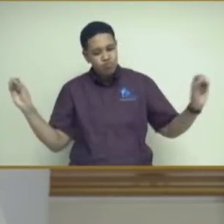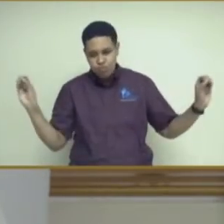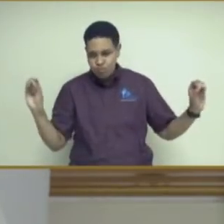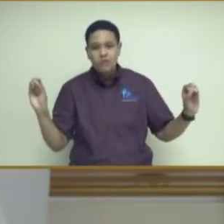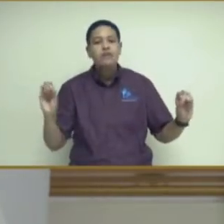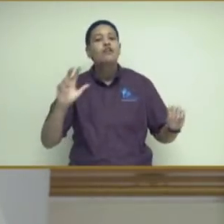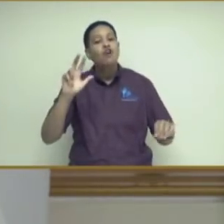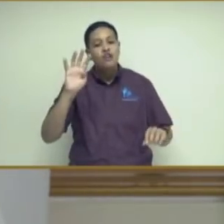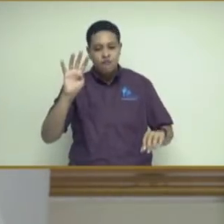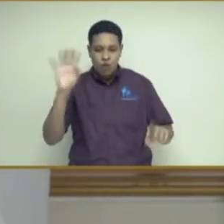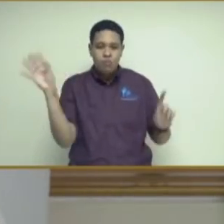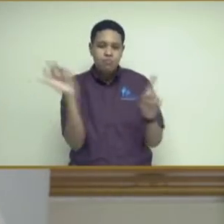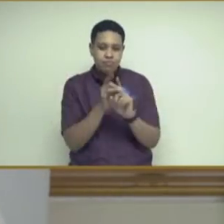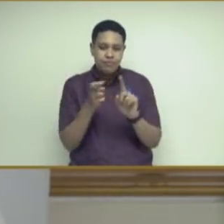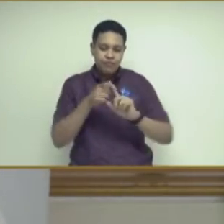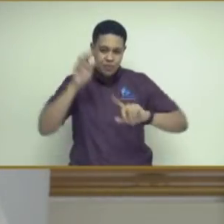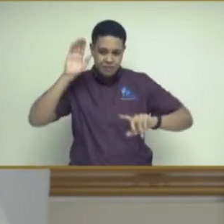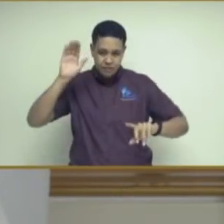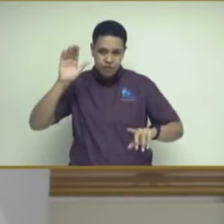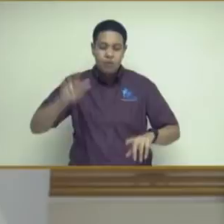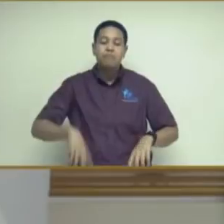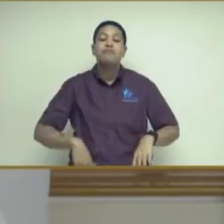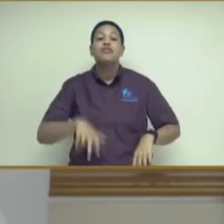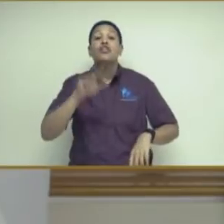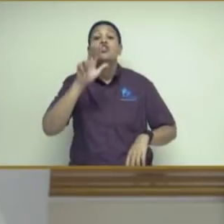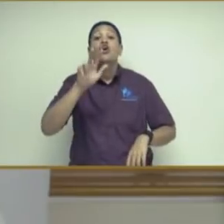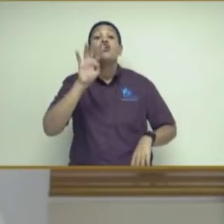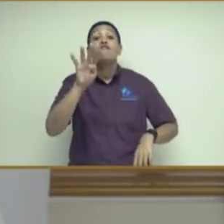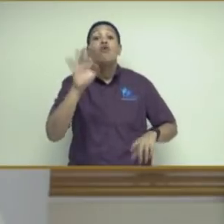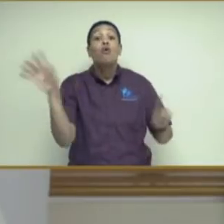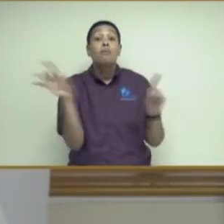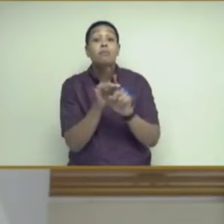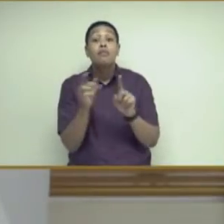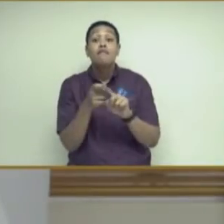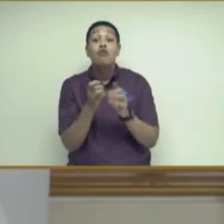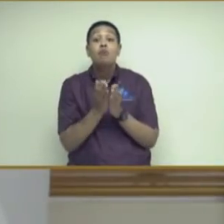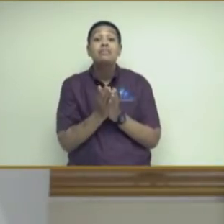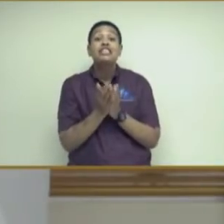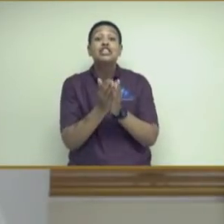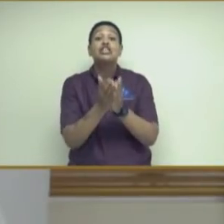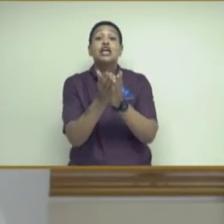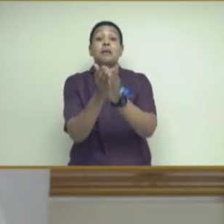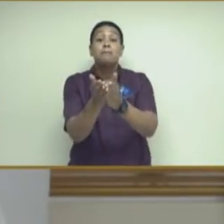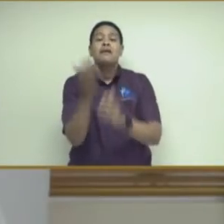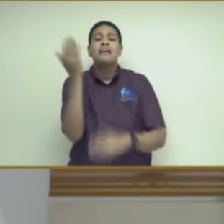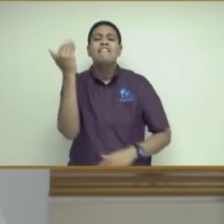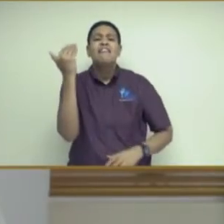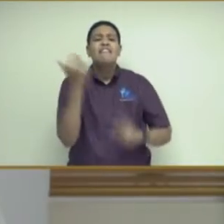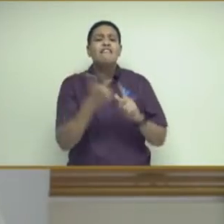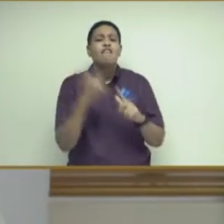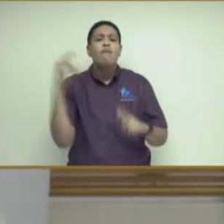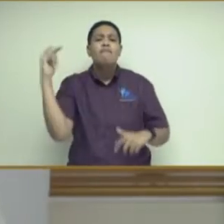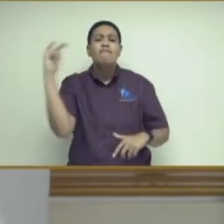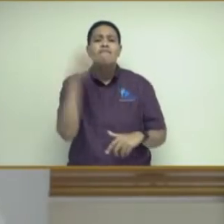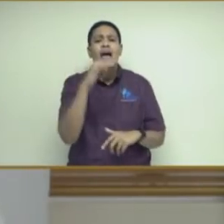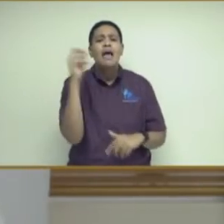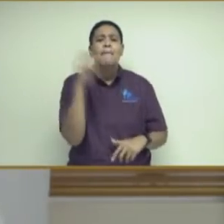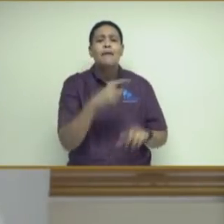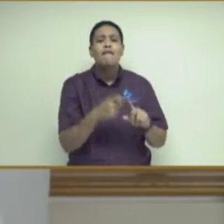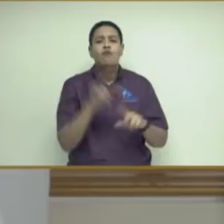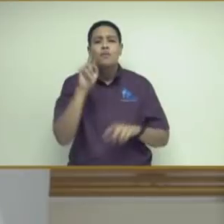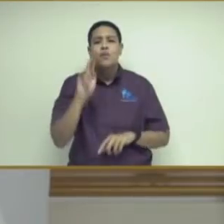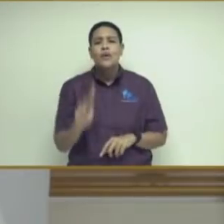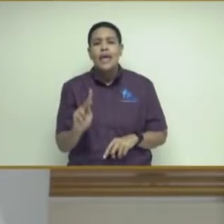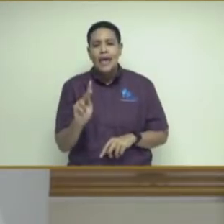2020, 34 cases from cruise ships, 15 cases from flights returning from the